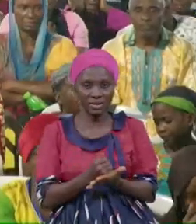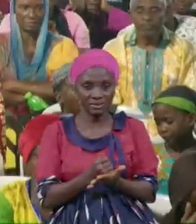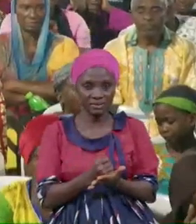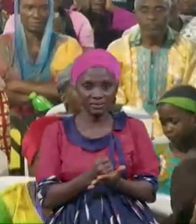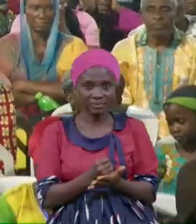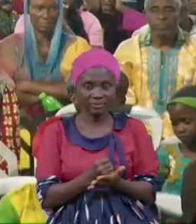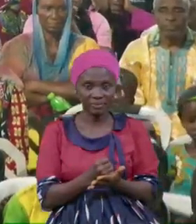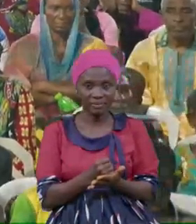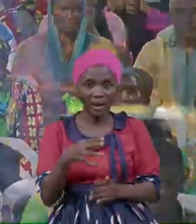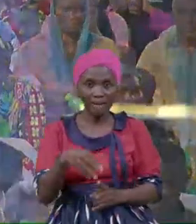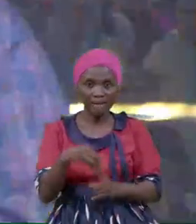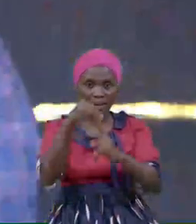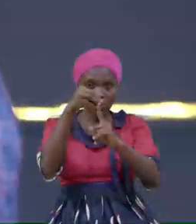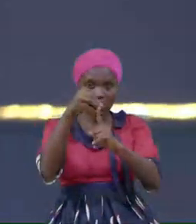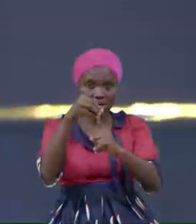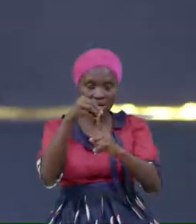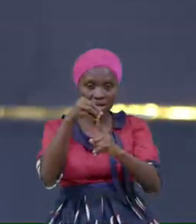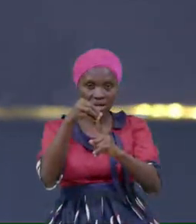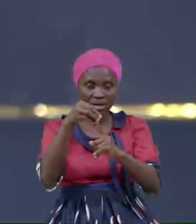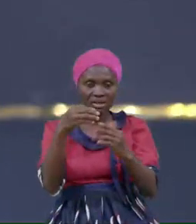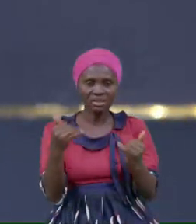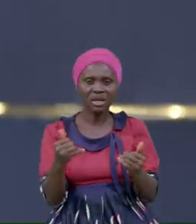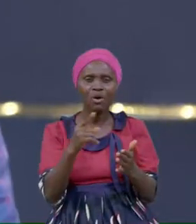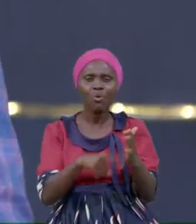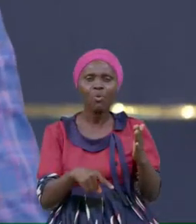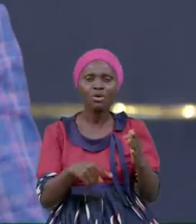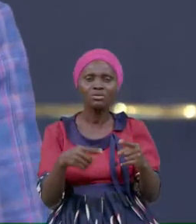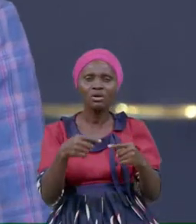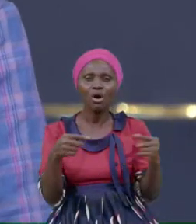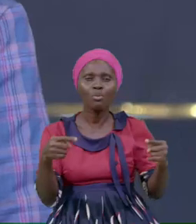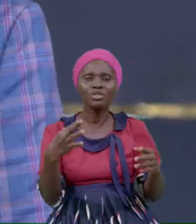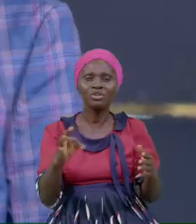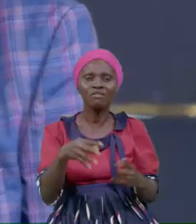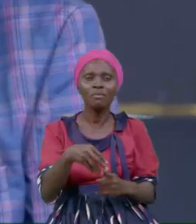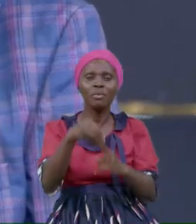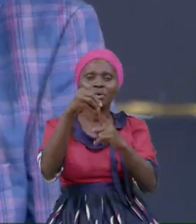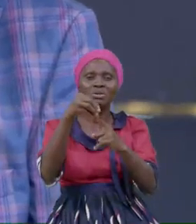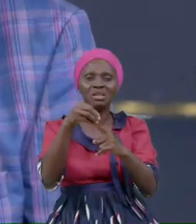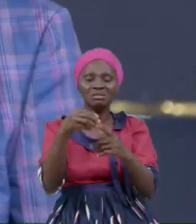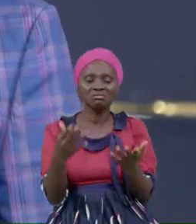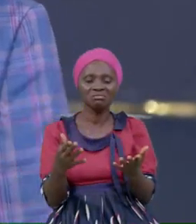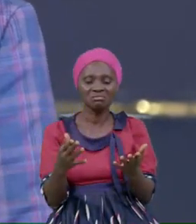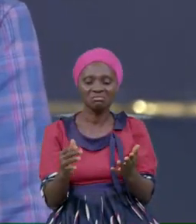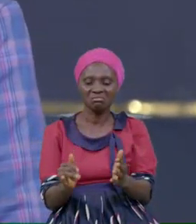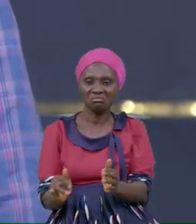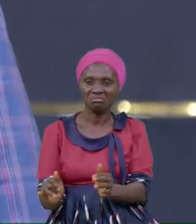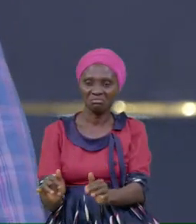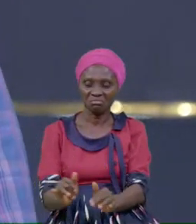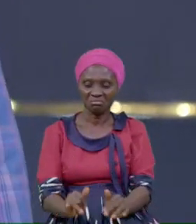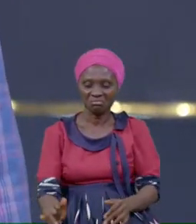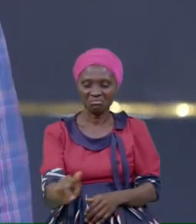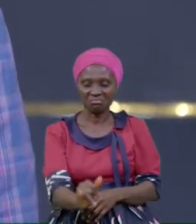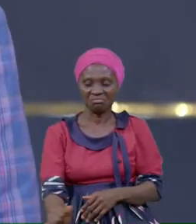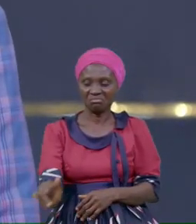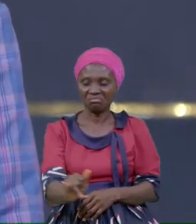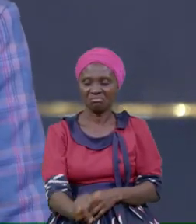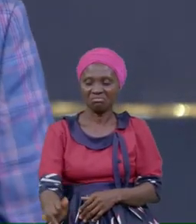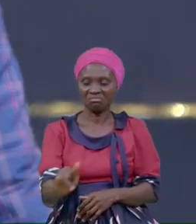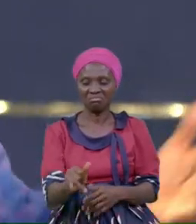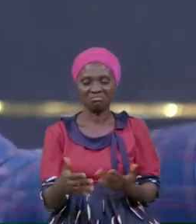Peculiar. What's the opposite of peculiar? Common. Riffraff. Like any other